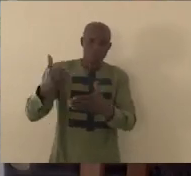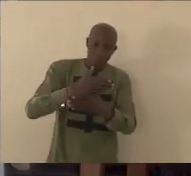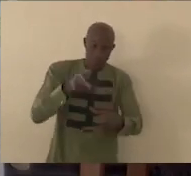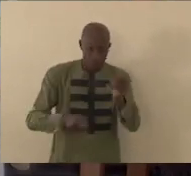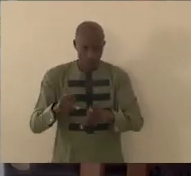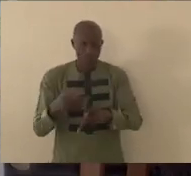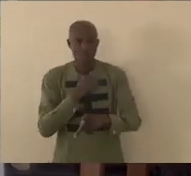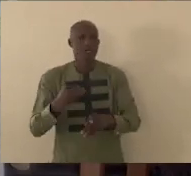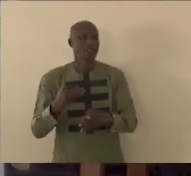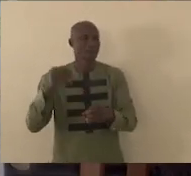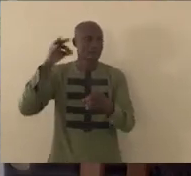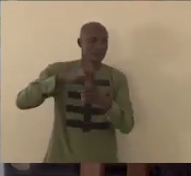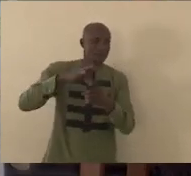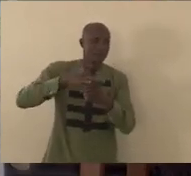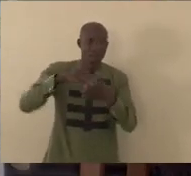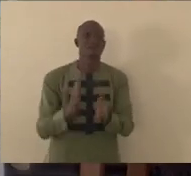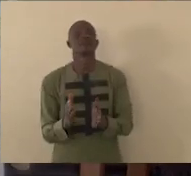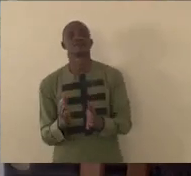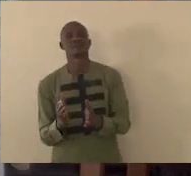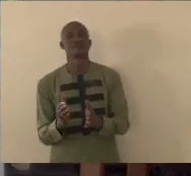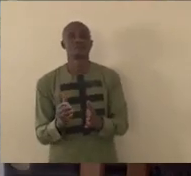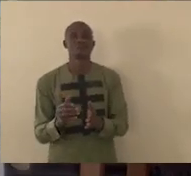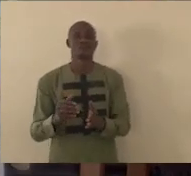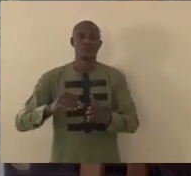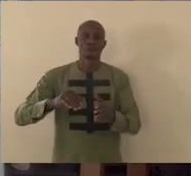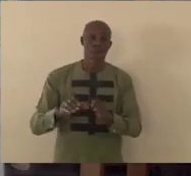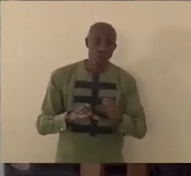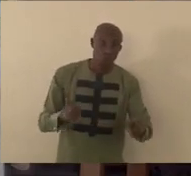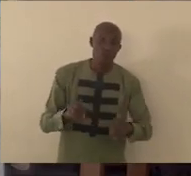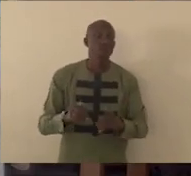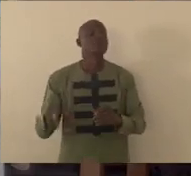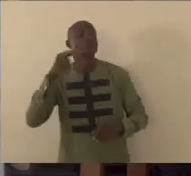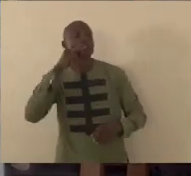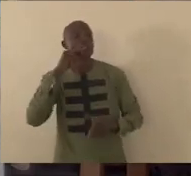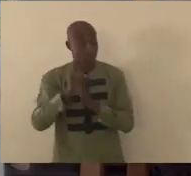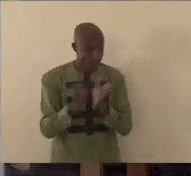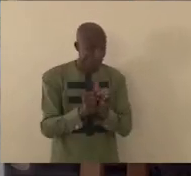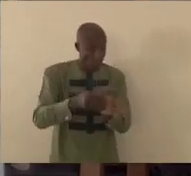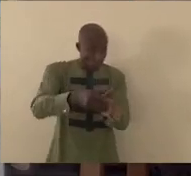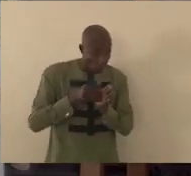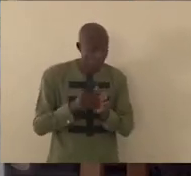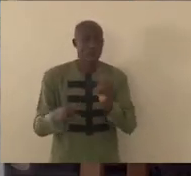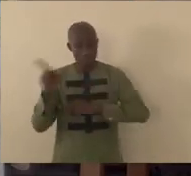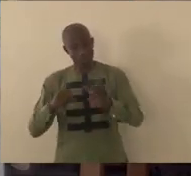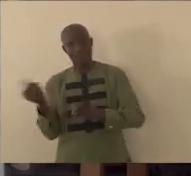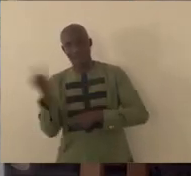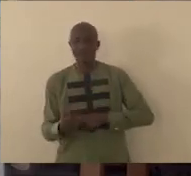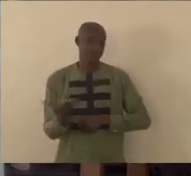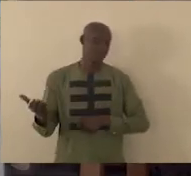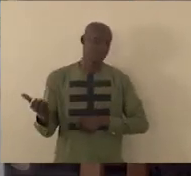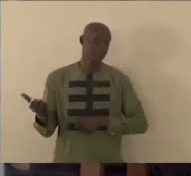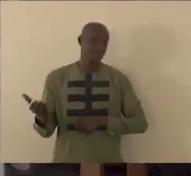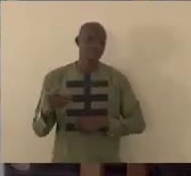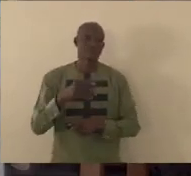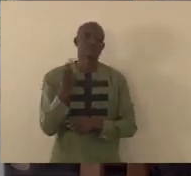elected or appointed leaders? And does the Nigerian state owe the people anything? The Nigerian